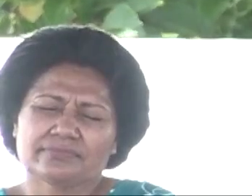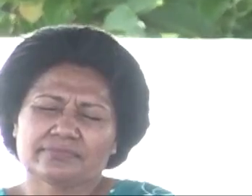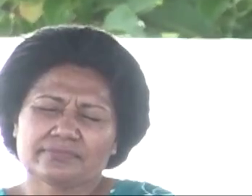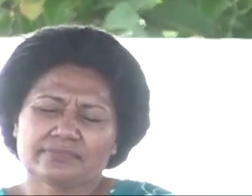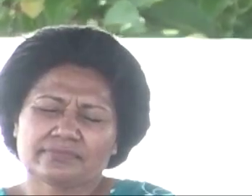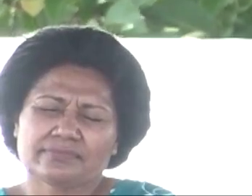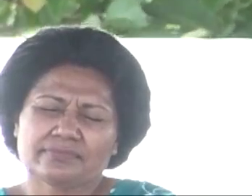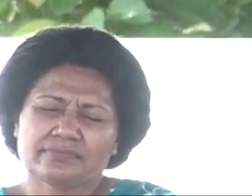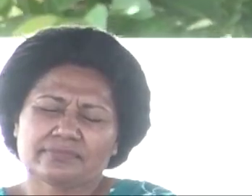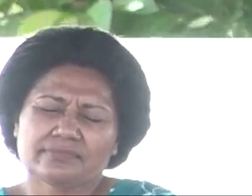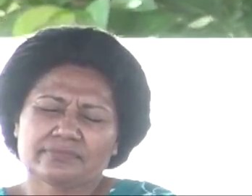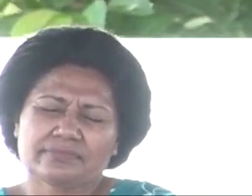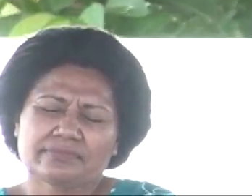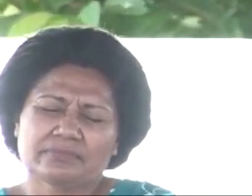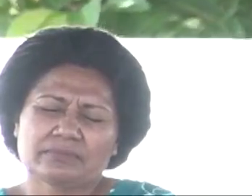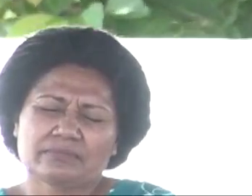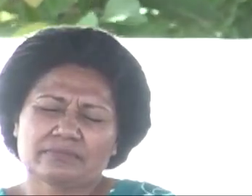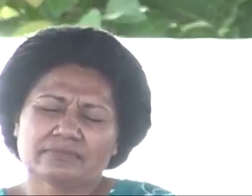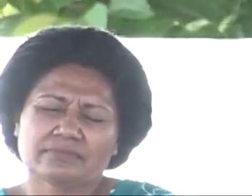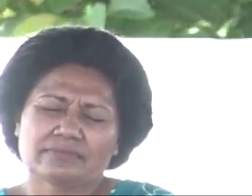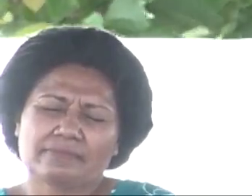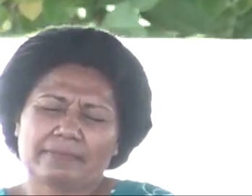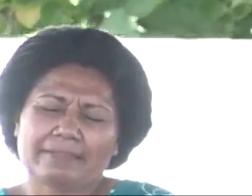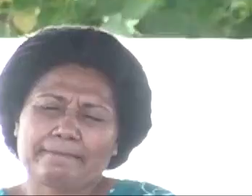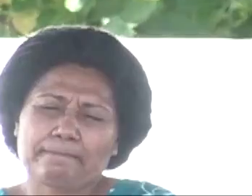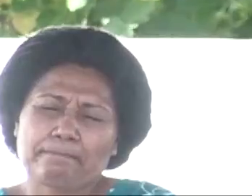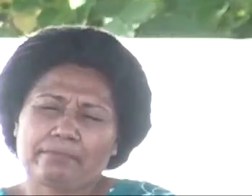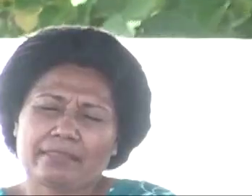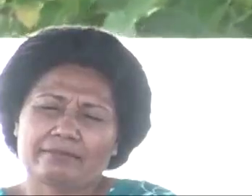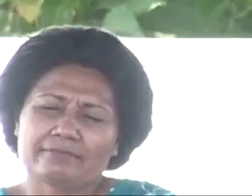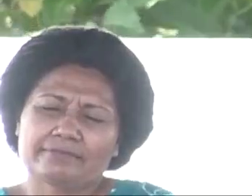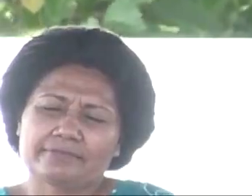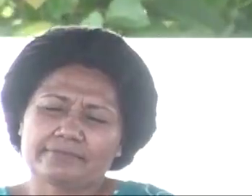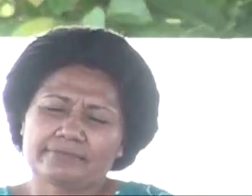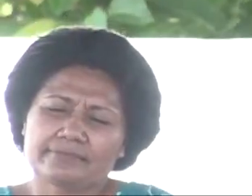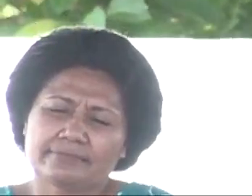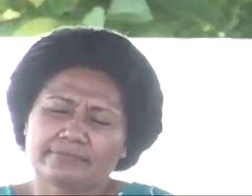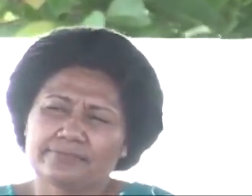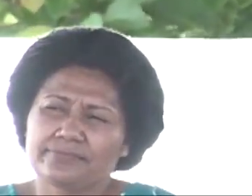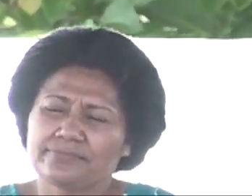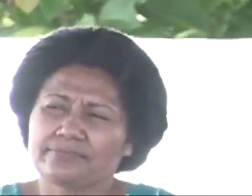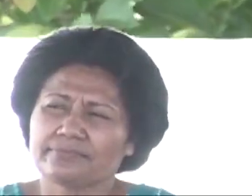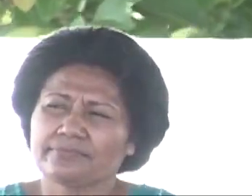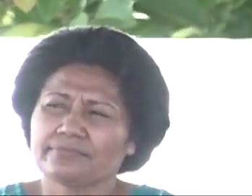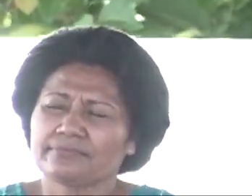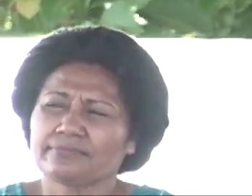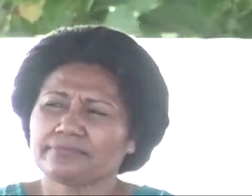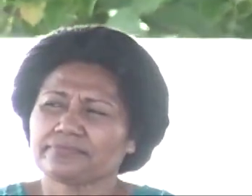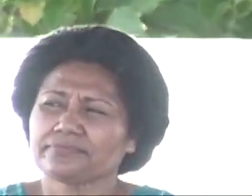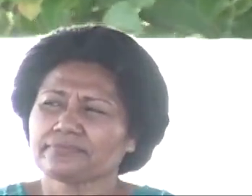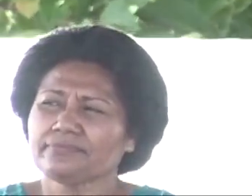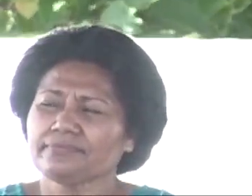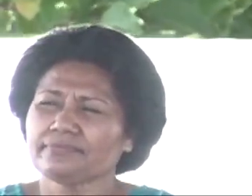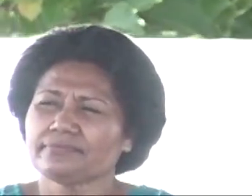difference by becoming responsible, caring, and productive citizens of our beloved nation in the future. I